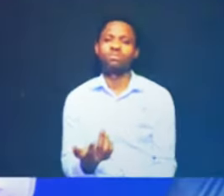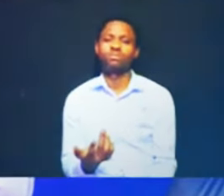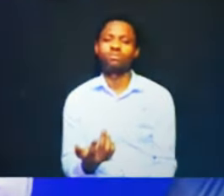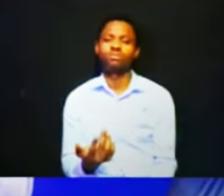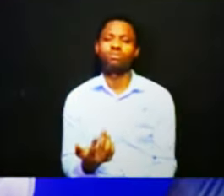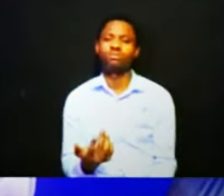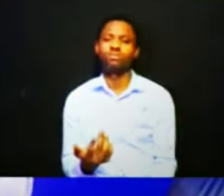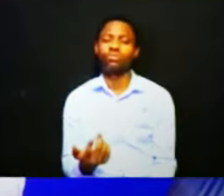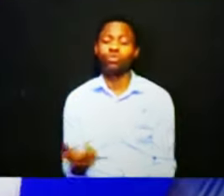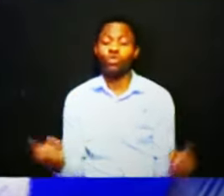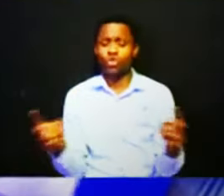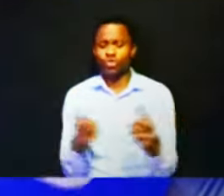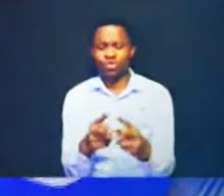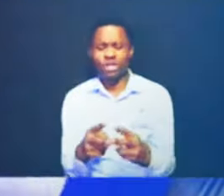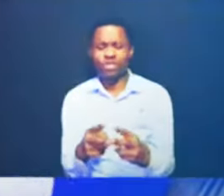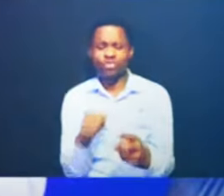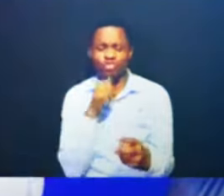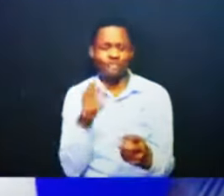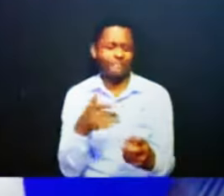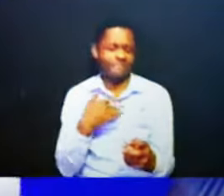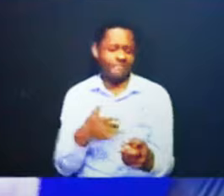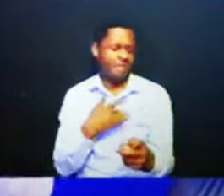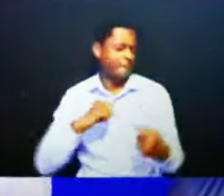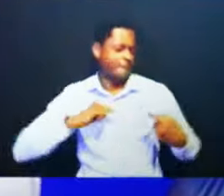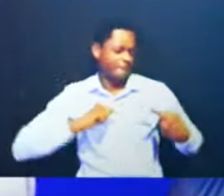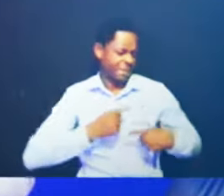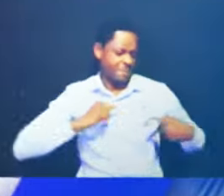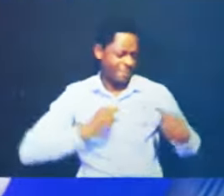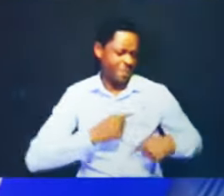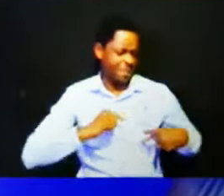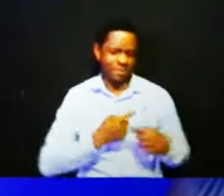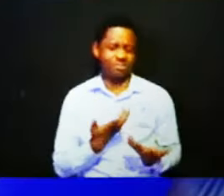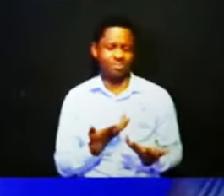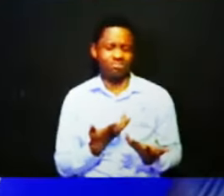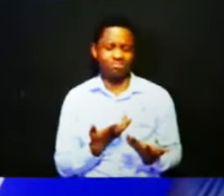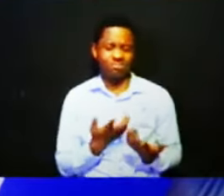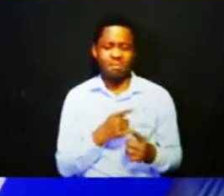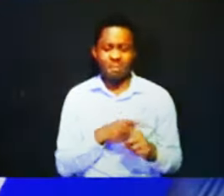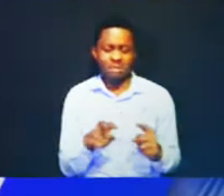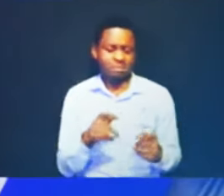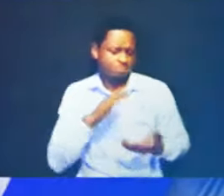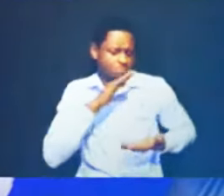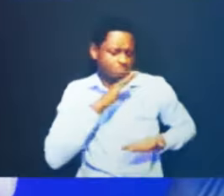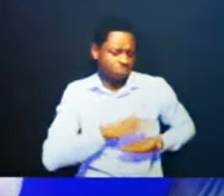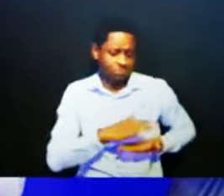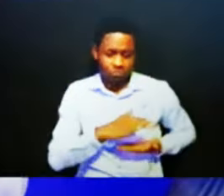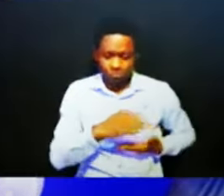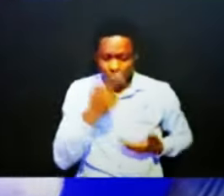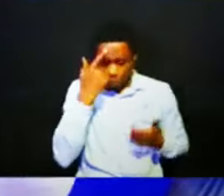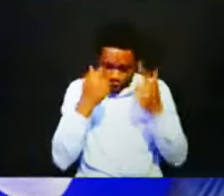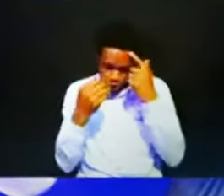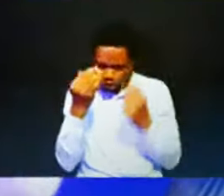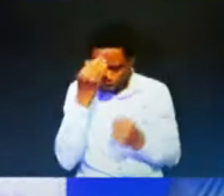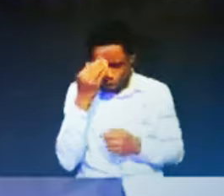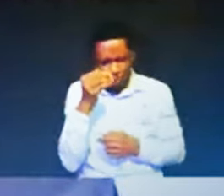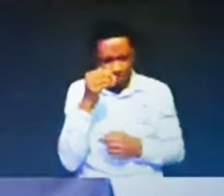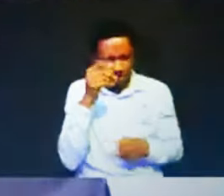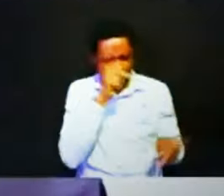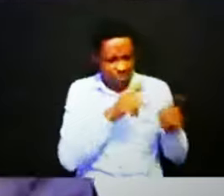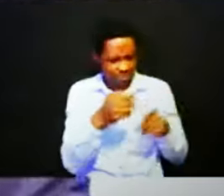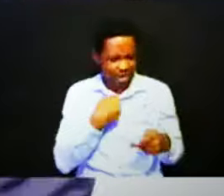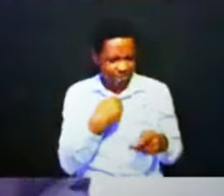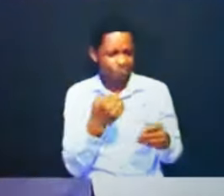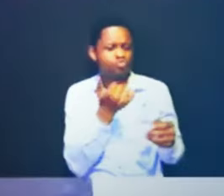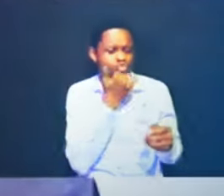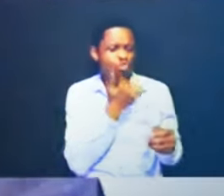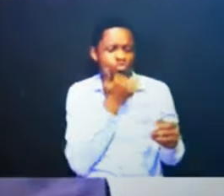we are not bitter at everything that people do. Let's learn from Jesus,